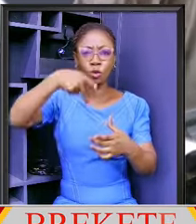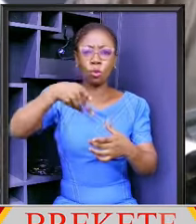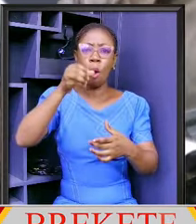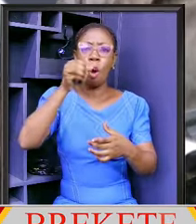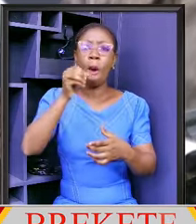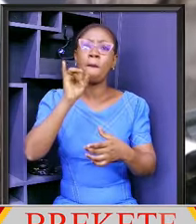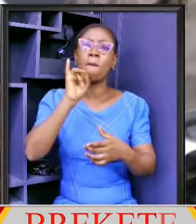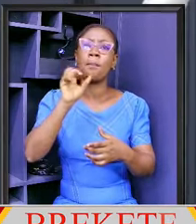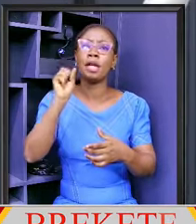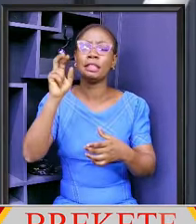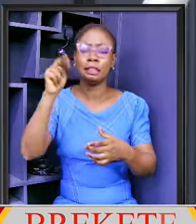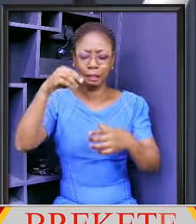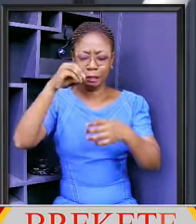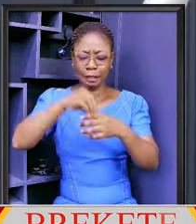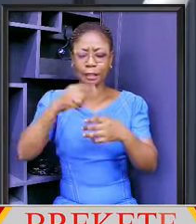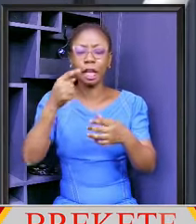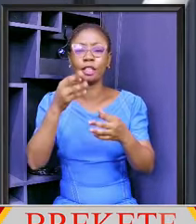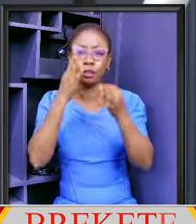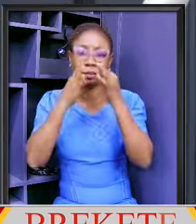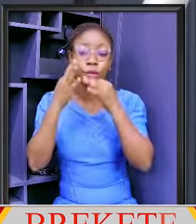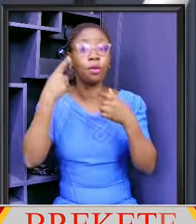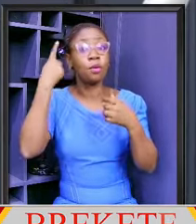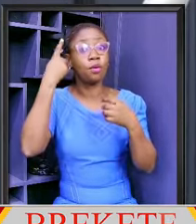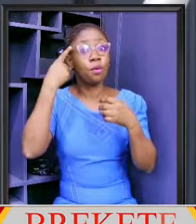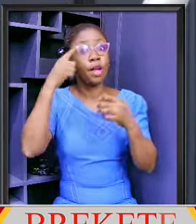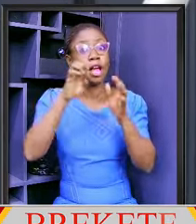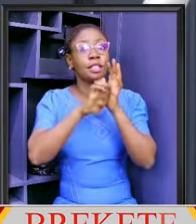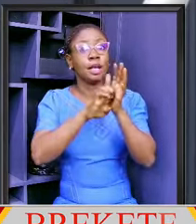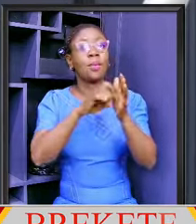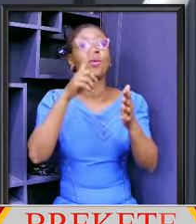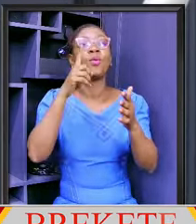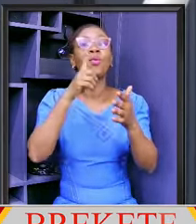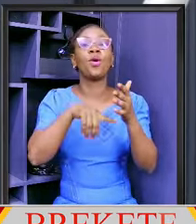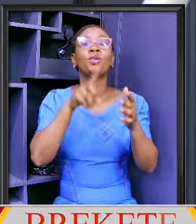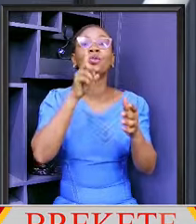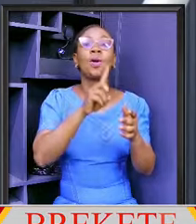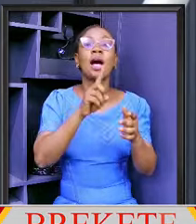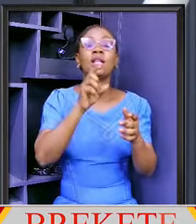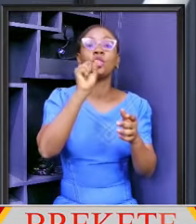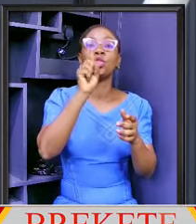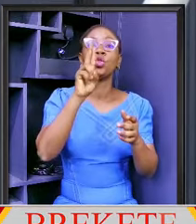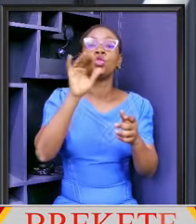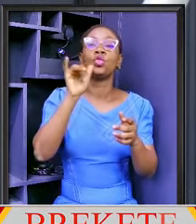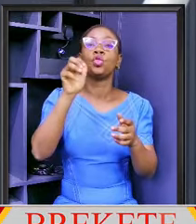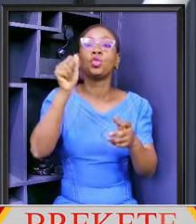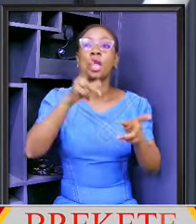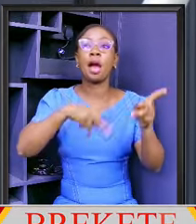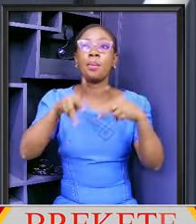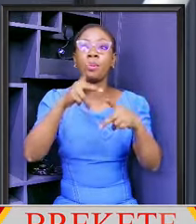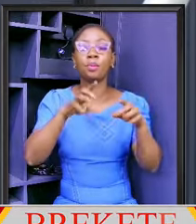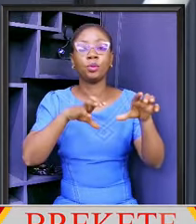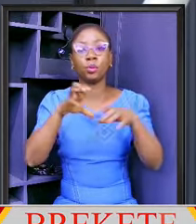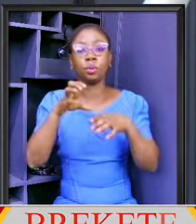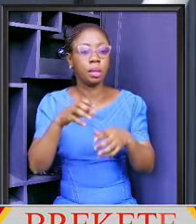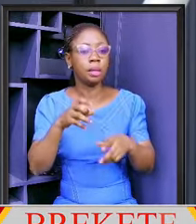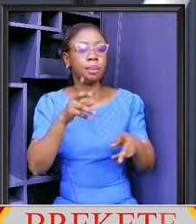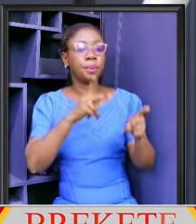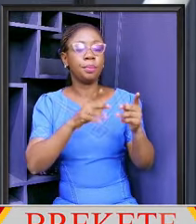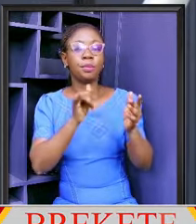Just like one thing where one may swear I do, where then gist me. They say, oh, these people, where they pack people things for Abuja